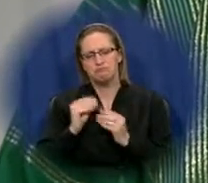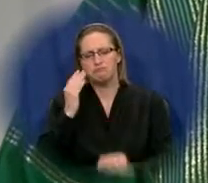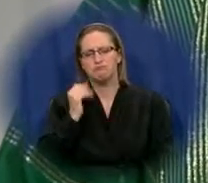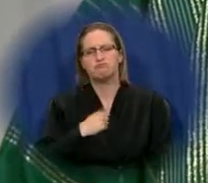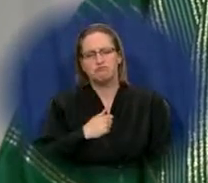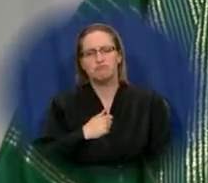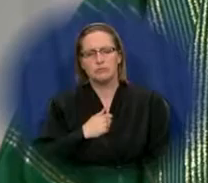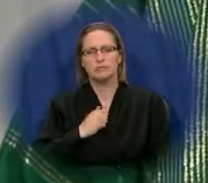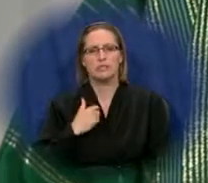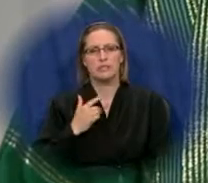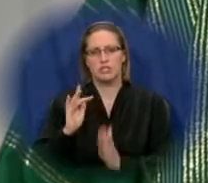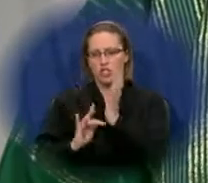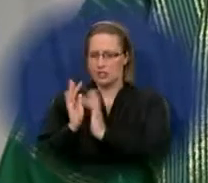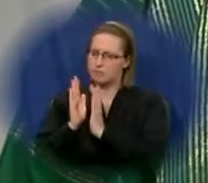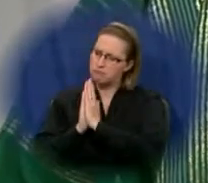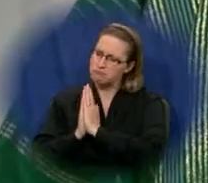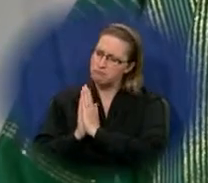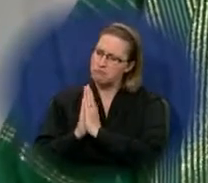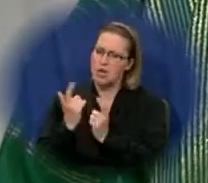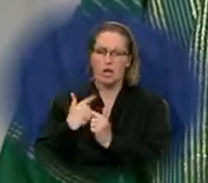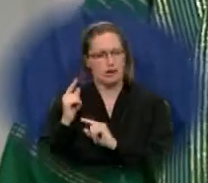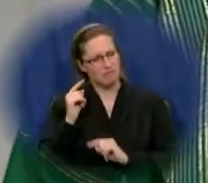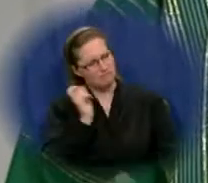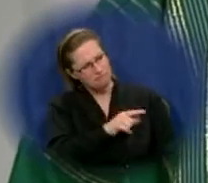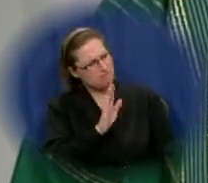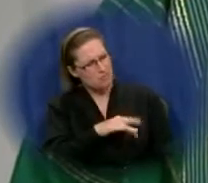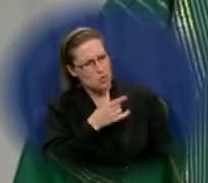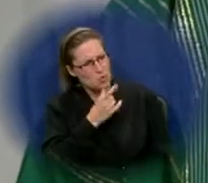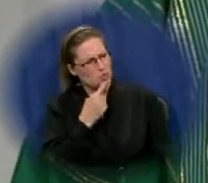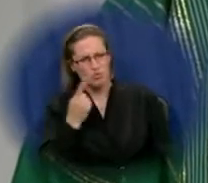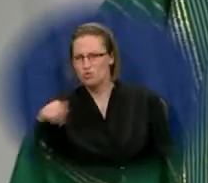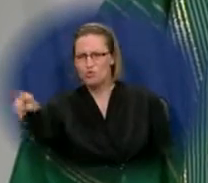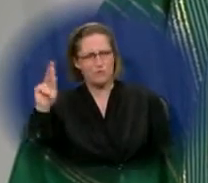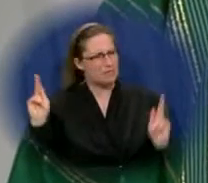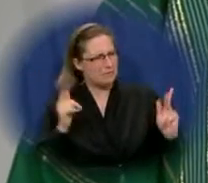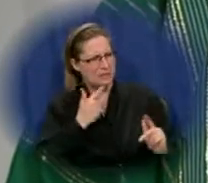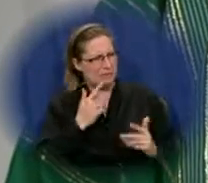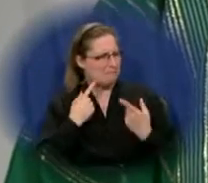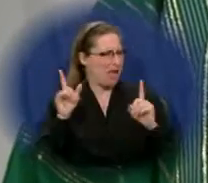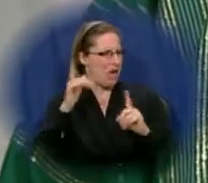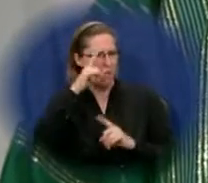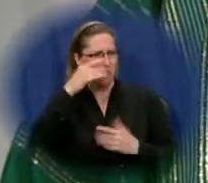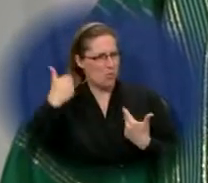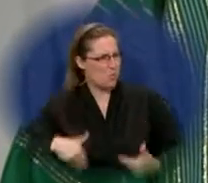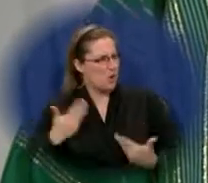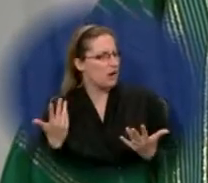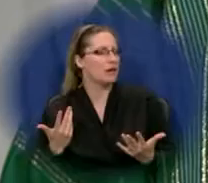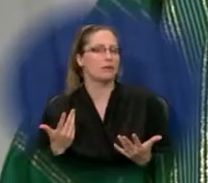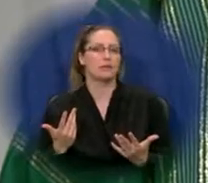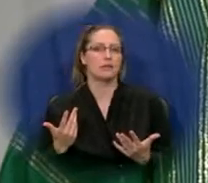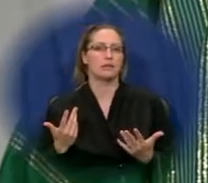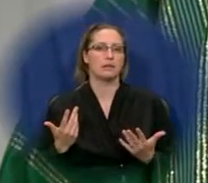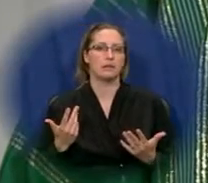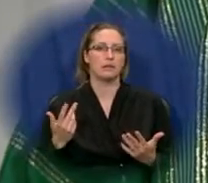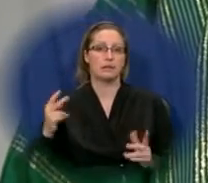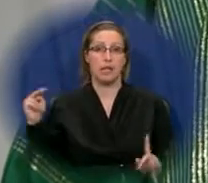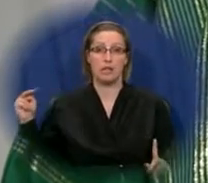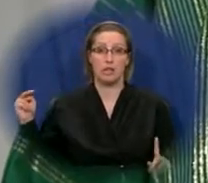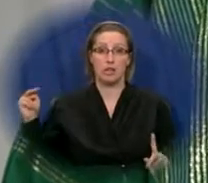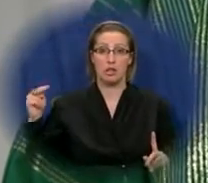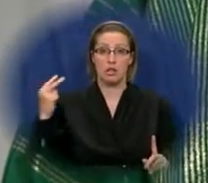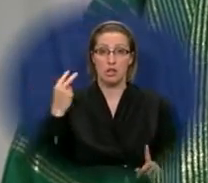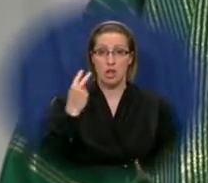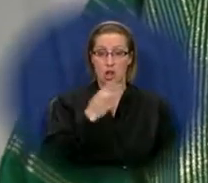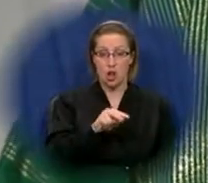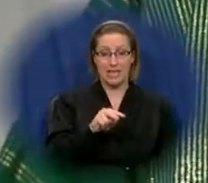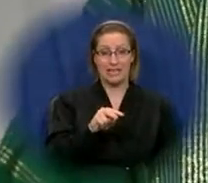in the midst of prayer, his disciples saying, "Now, you know, who is it that people say that I am?" And then turning directly to these who had